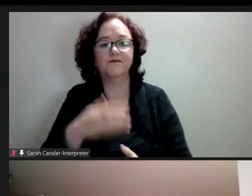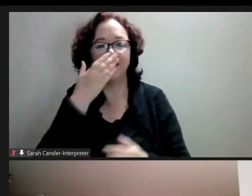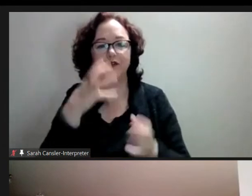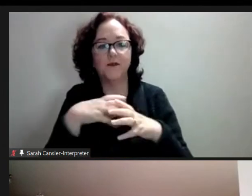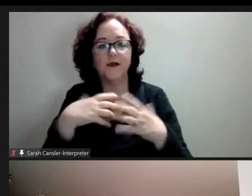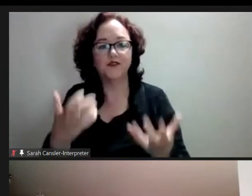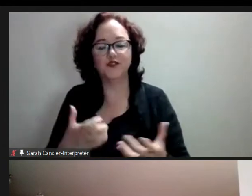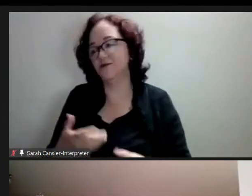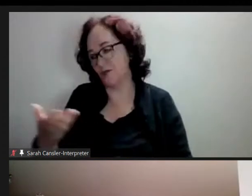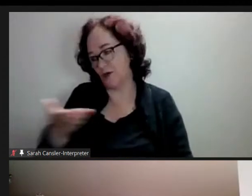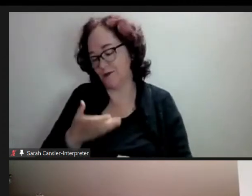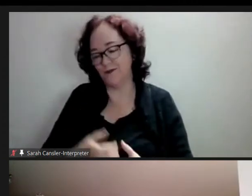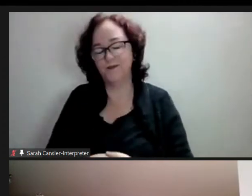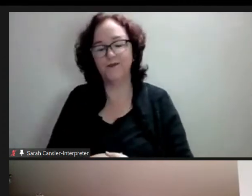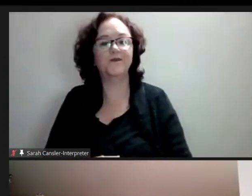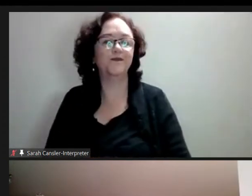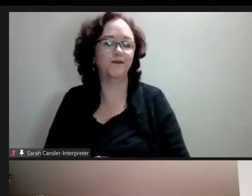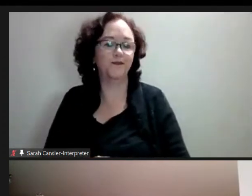welcome.